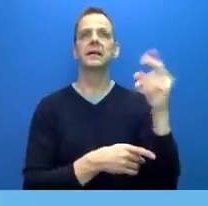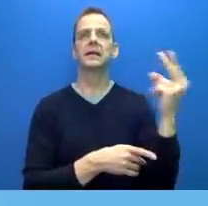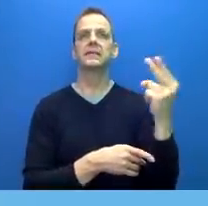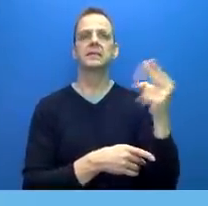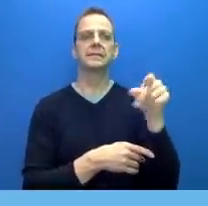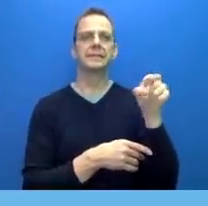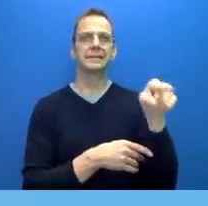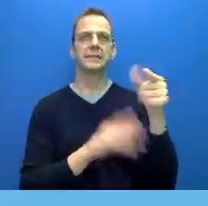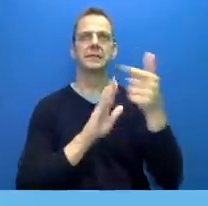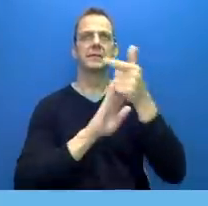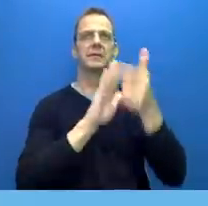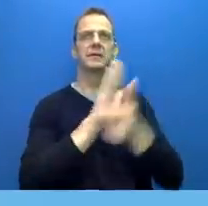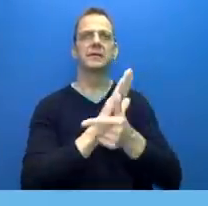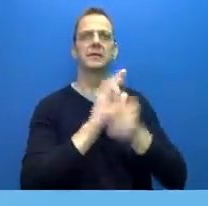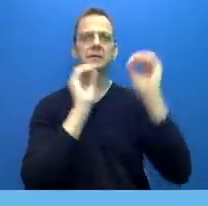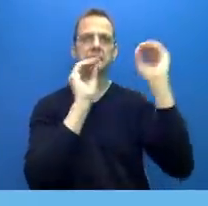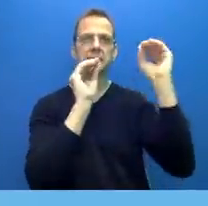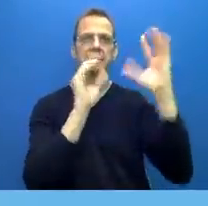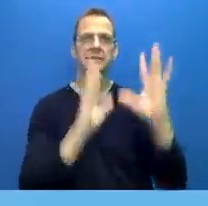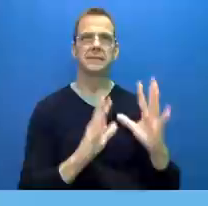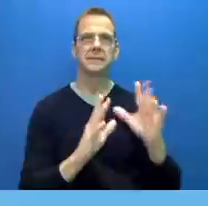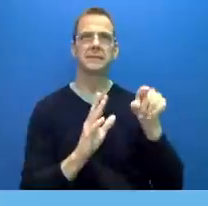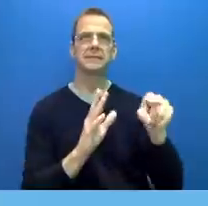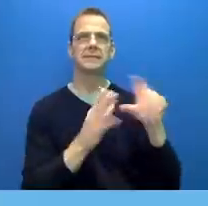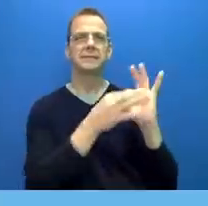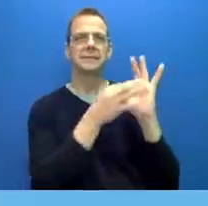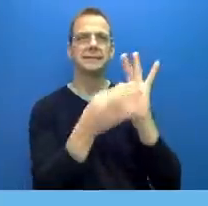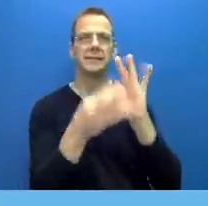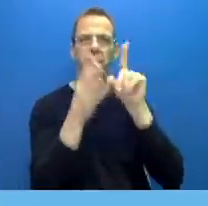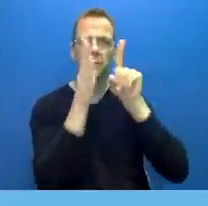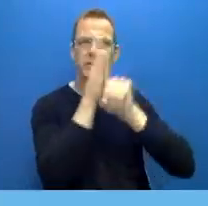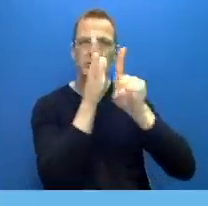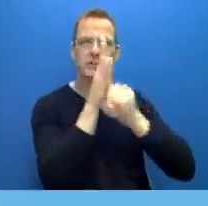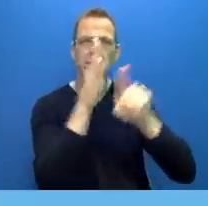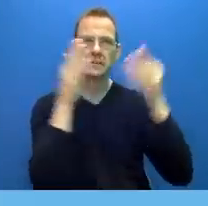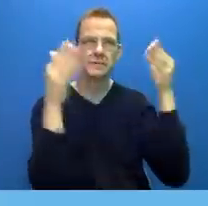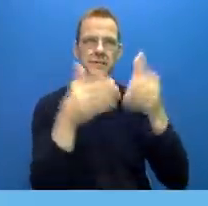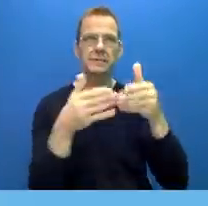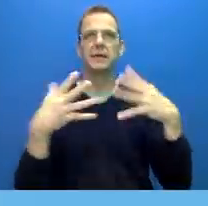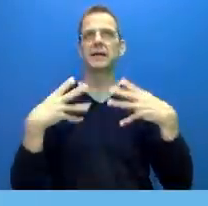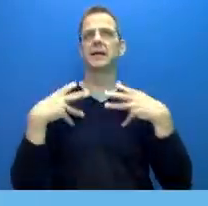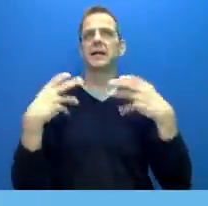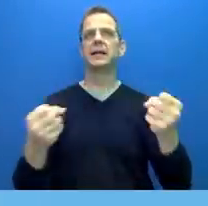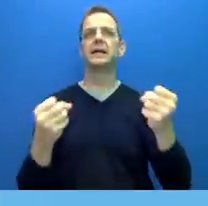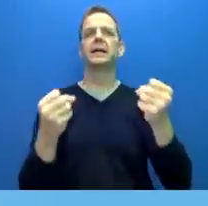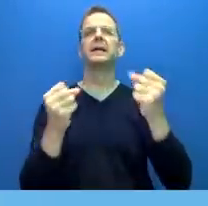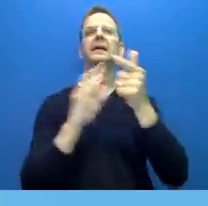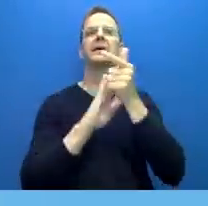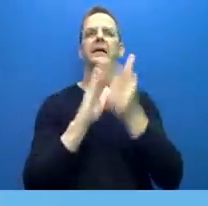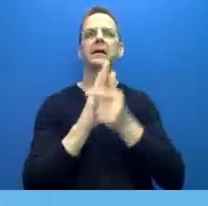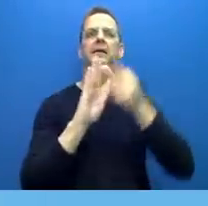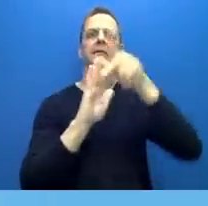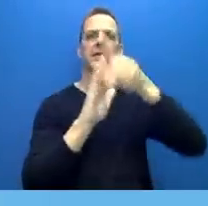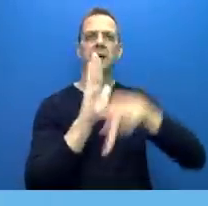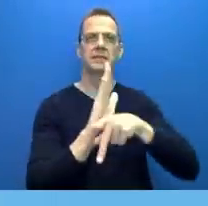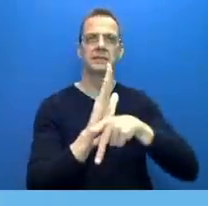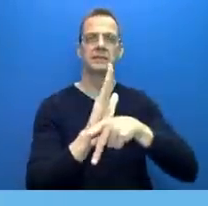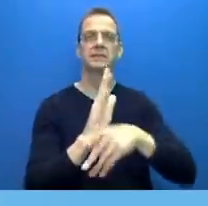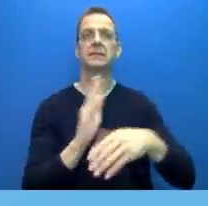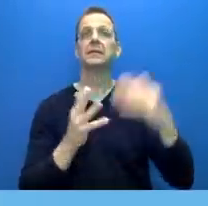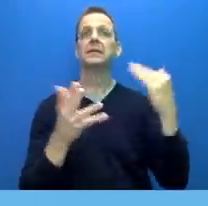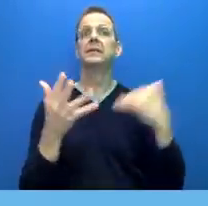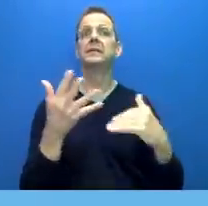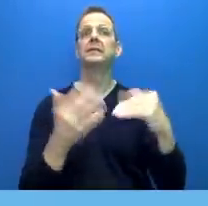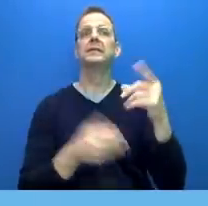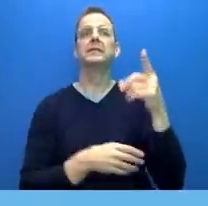Schilling, the president of the Alberta Teachers Association, here to answer questions around the ATA's expectations on the re-entry to school. Dr.